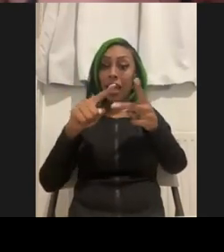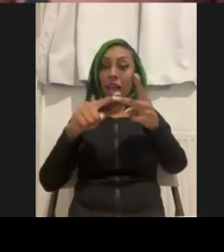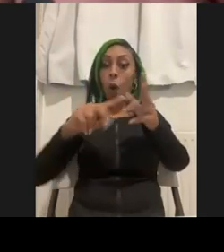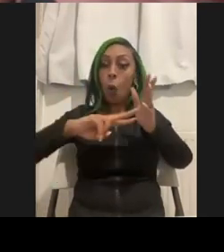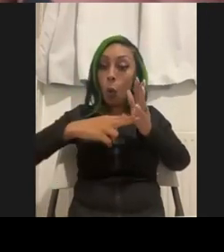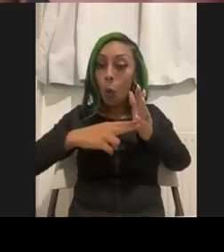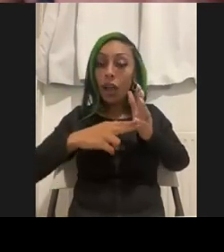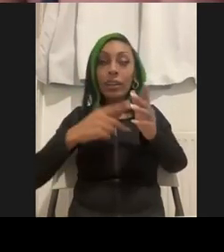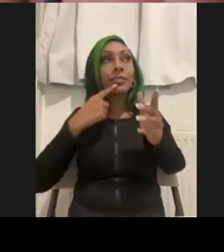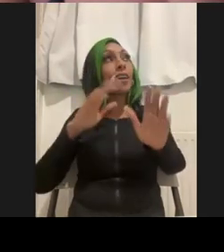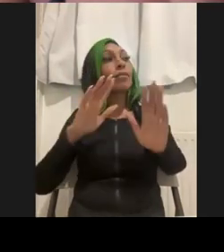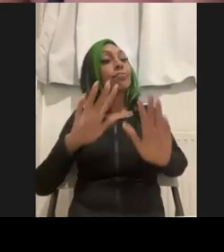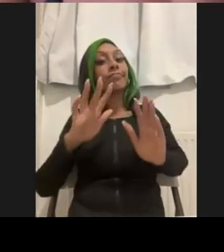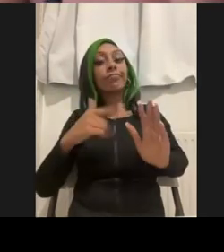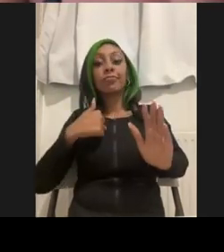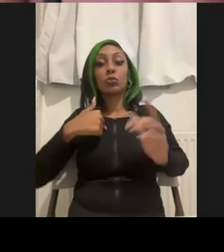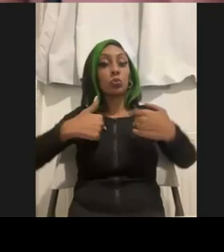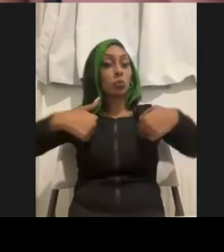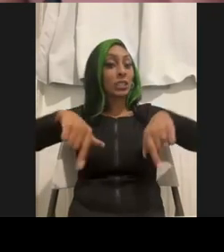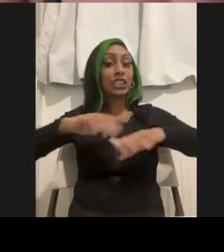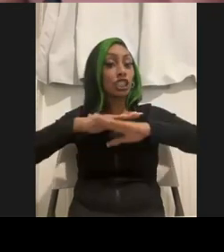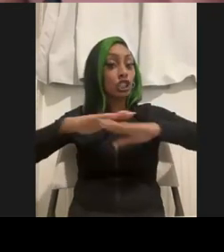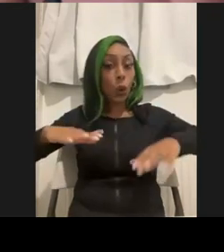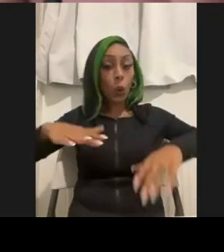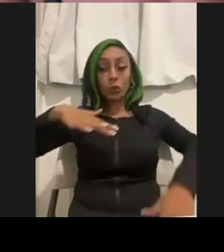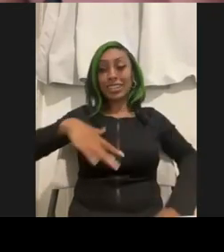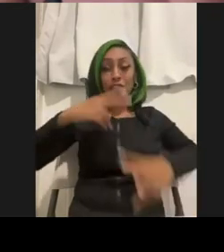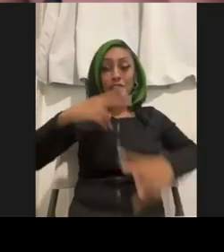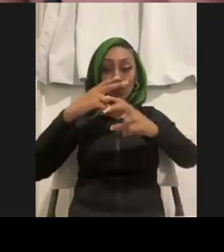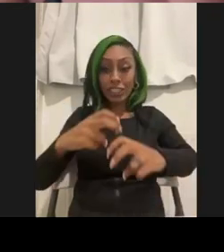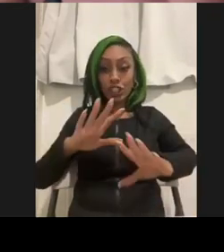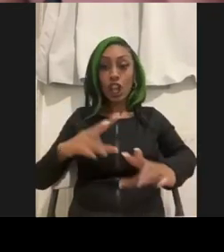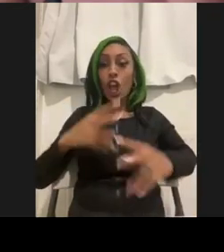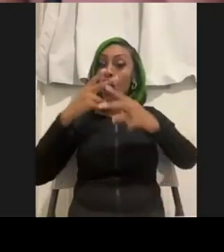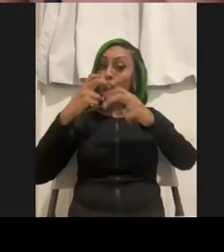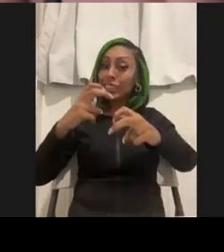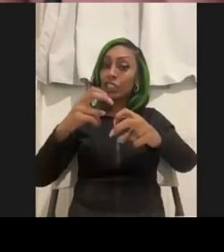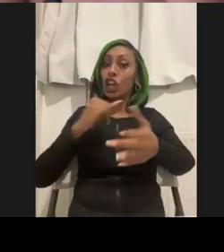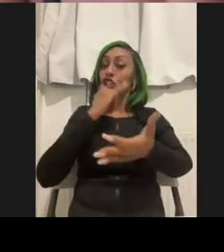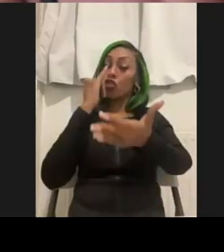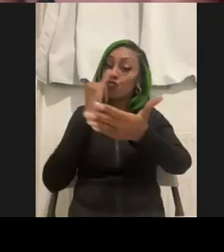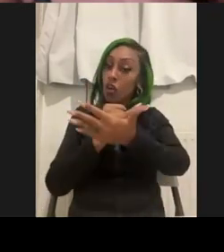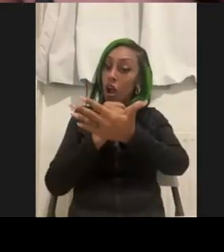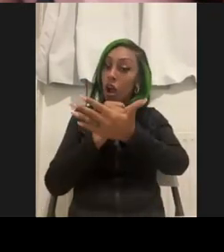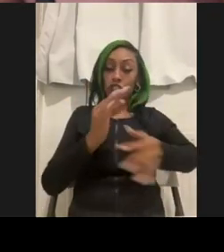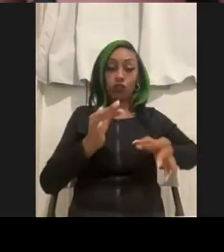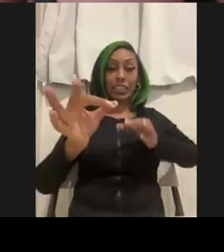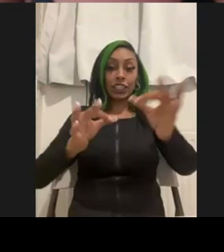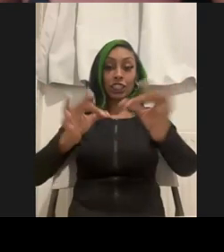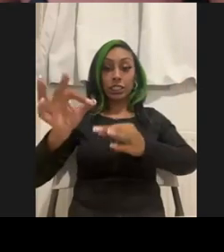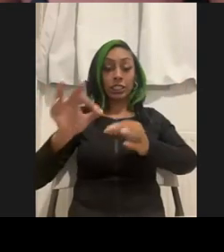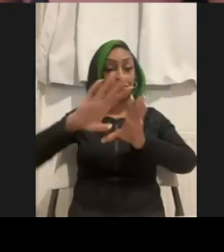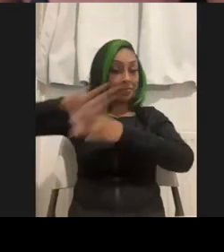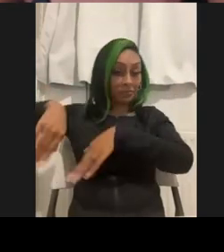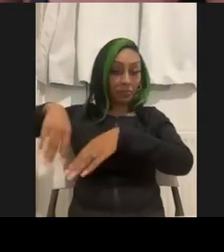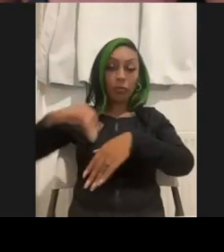to kind of say, maybe we don't need to do research. Maybe research is the wrong strategy here. Maybe a research project is not the